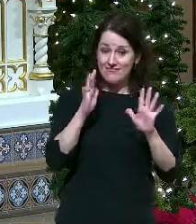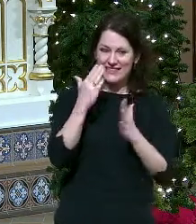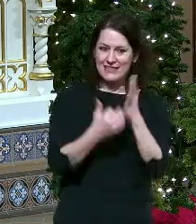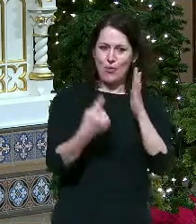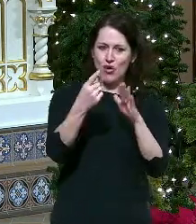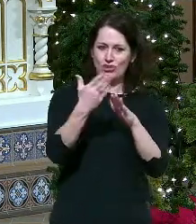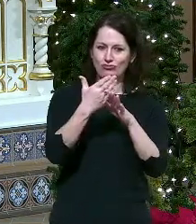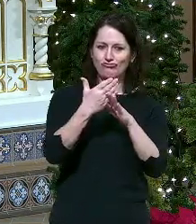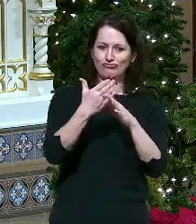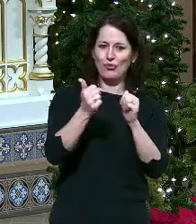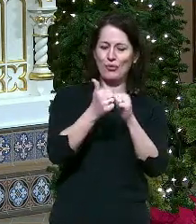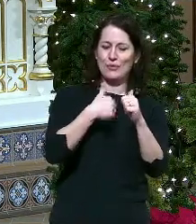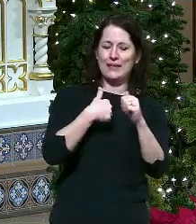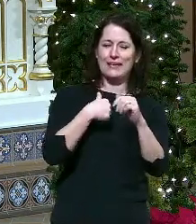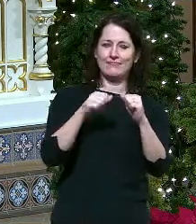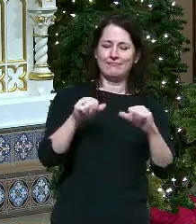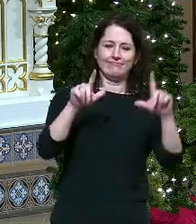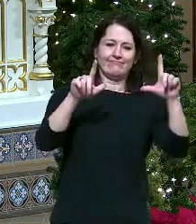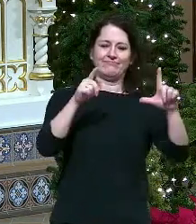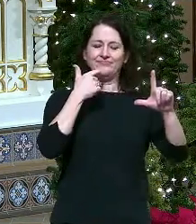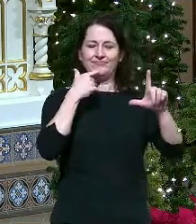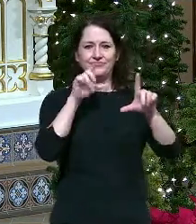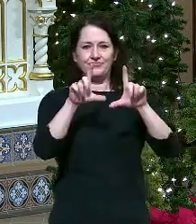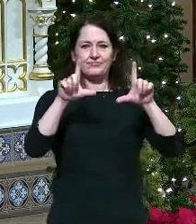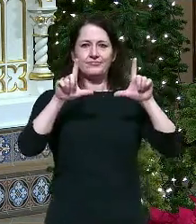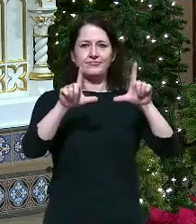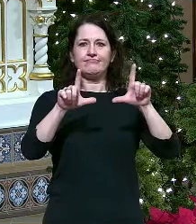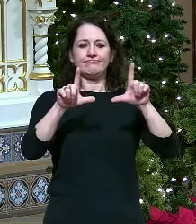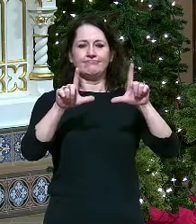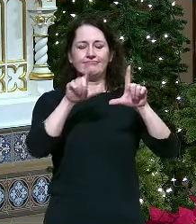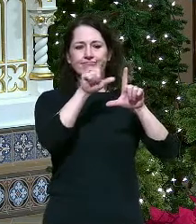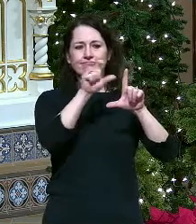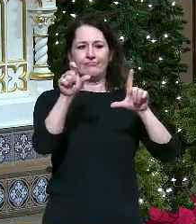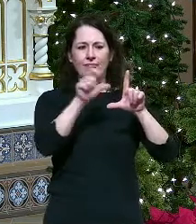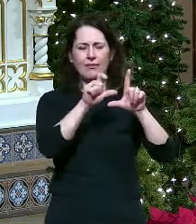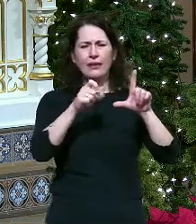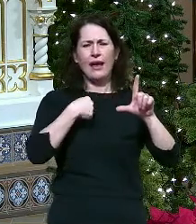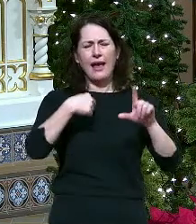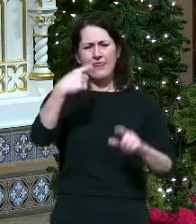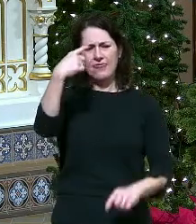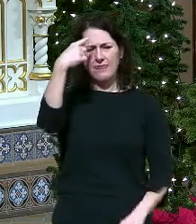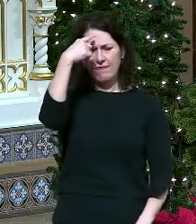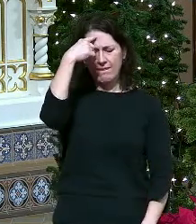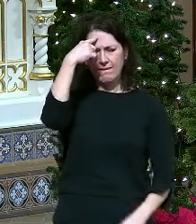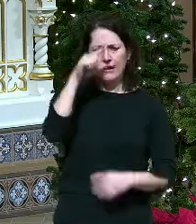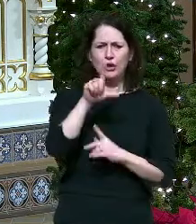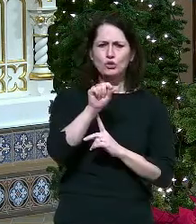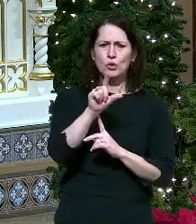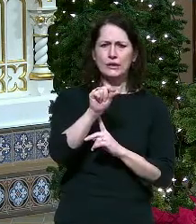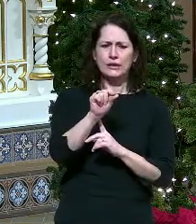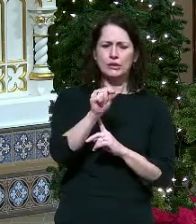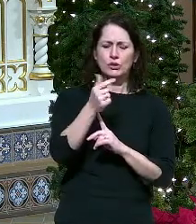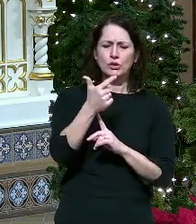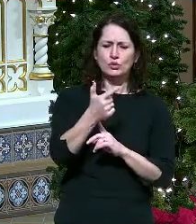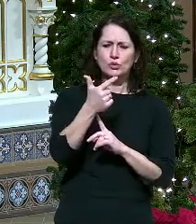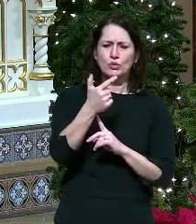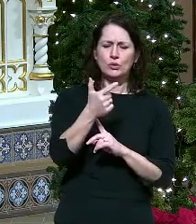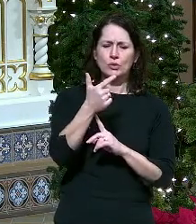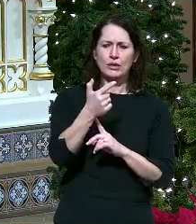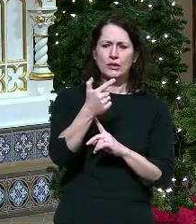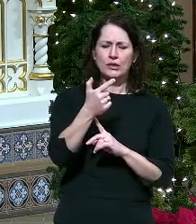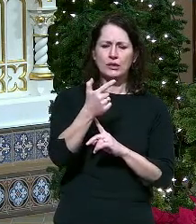me is the one that says, I think 2021